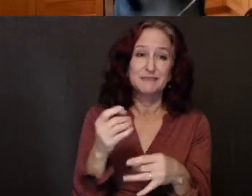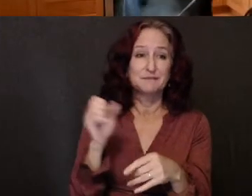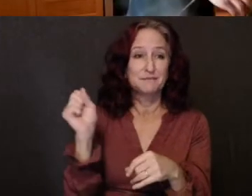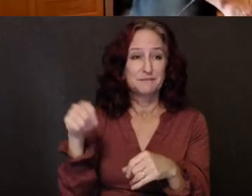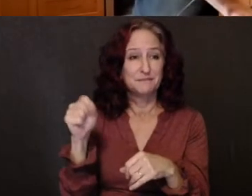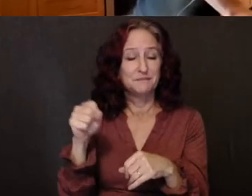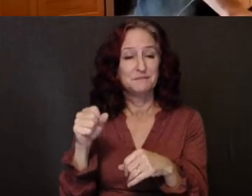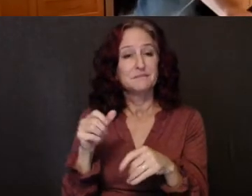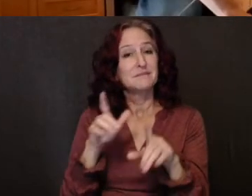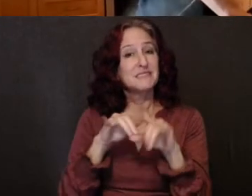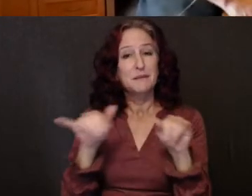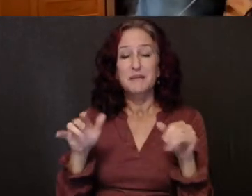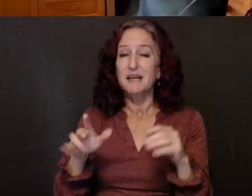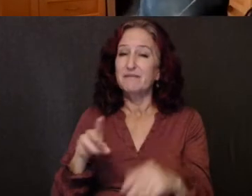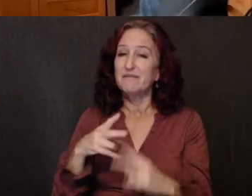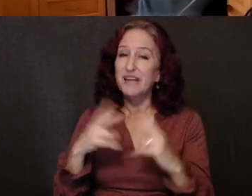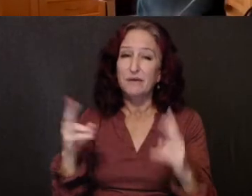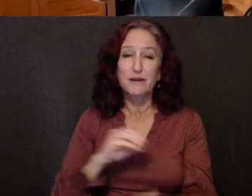pandemic